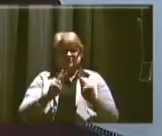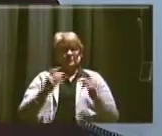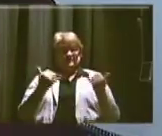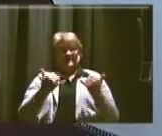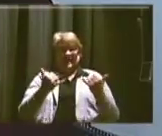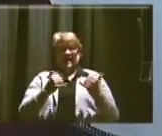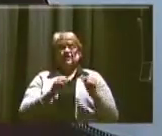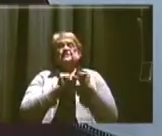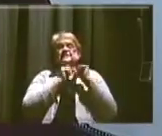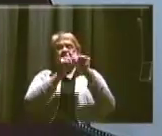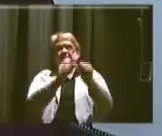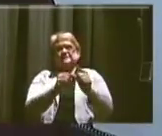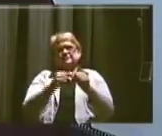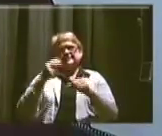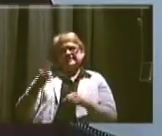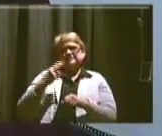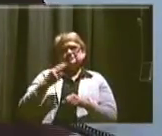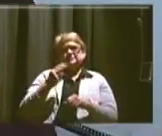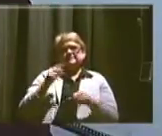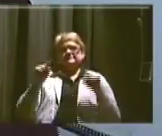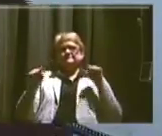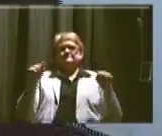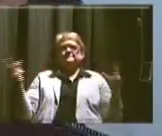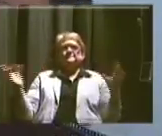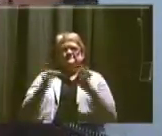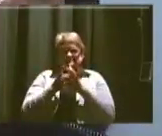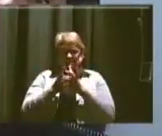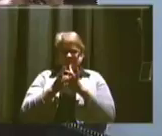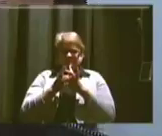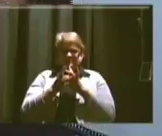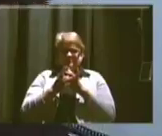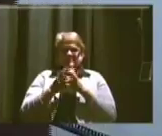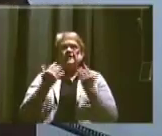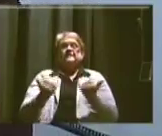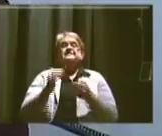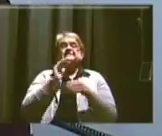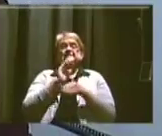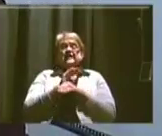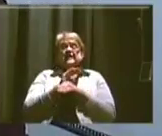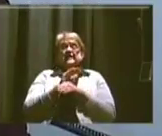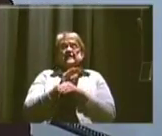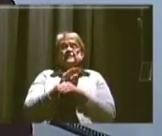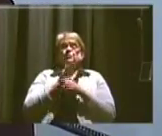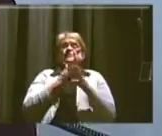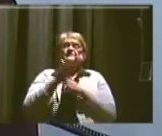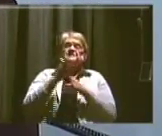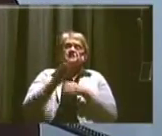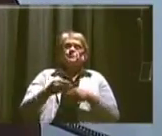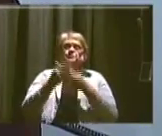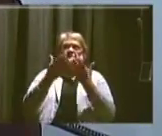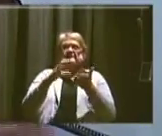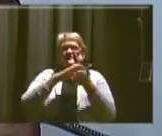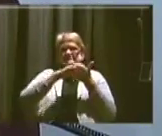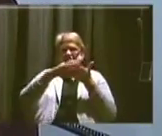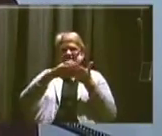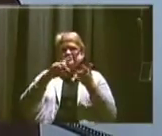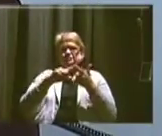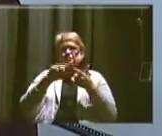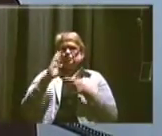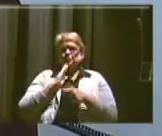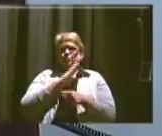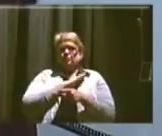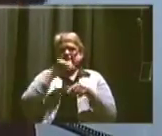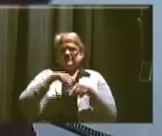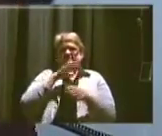to continue that history. And tonight is that we want to officially present the check to the board for this